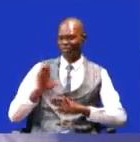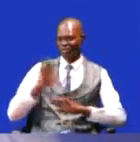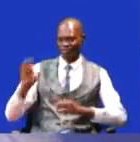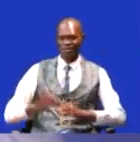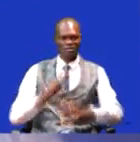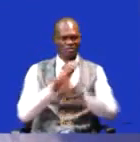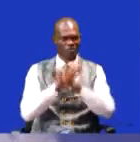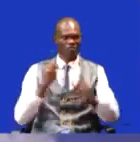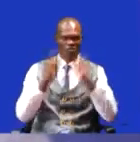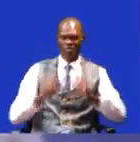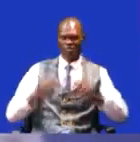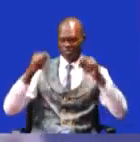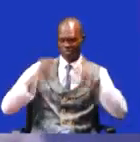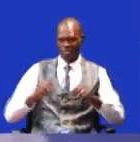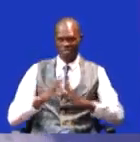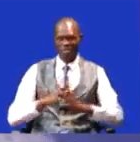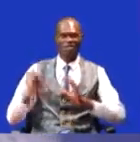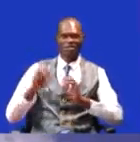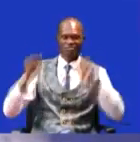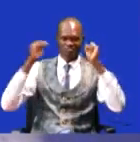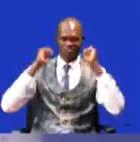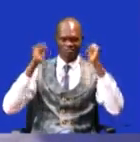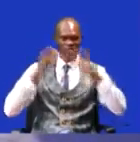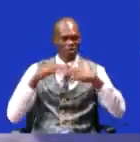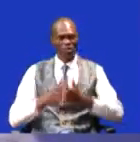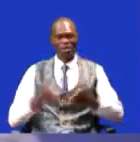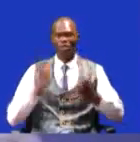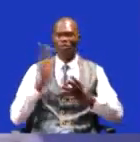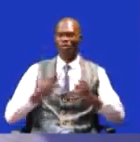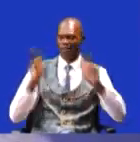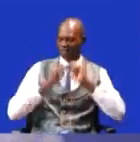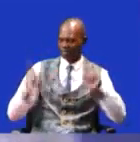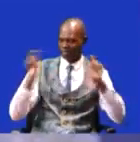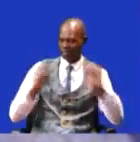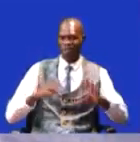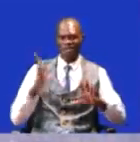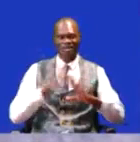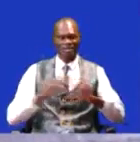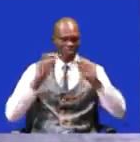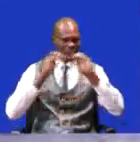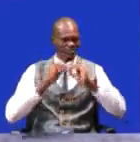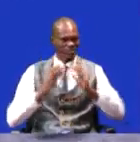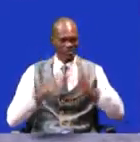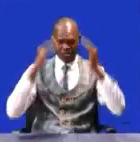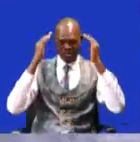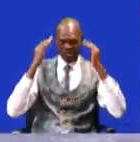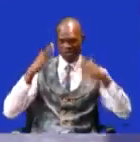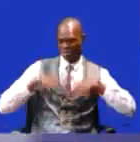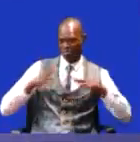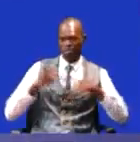in this, this campaign where we are really trying to create awareness on issues